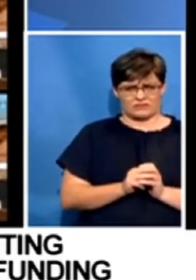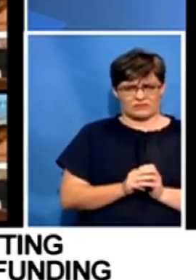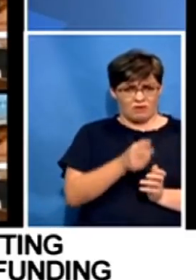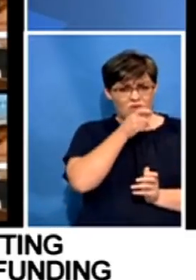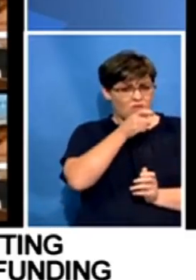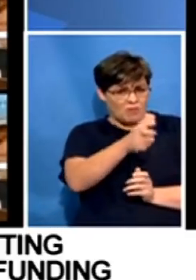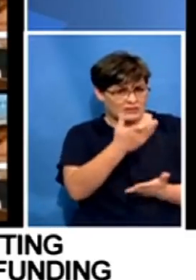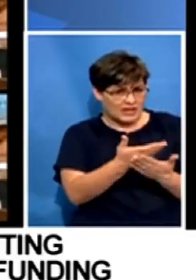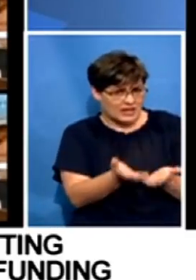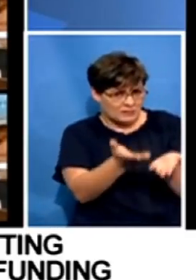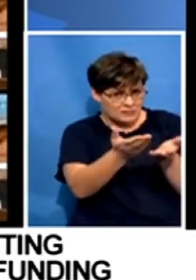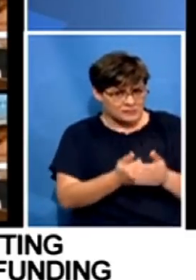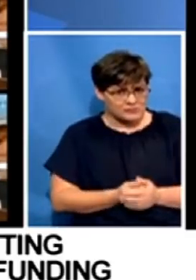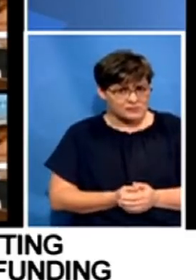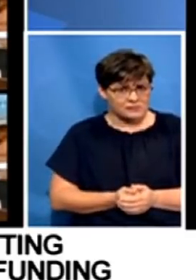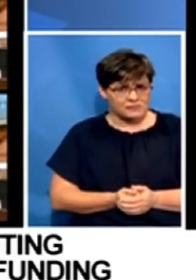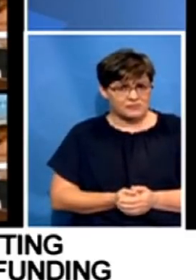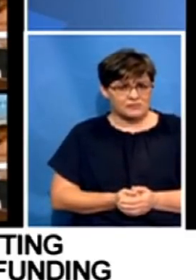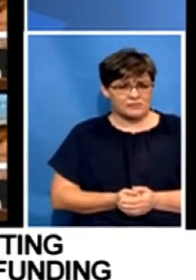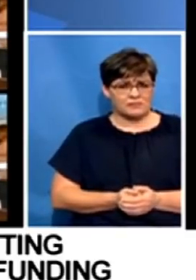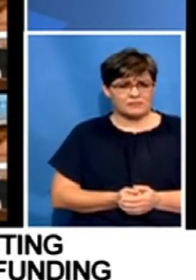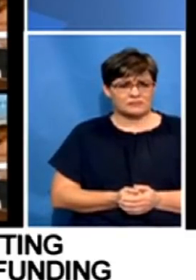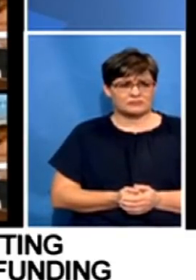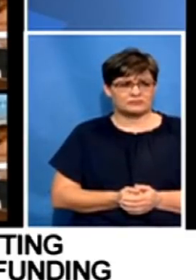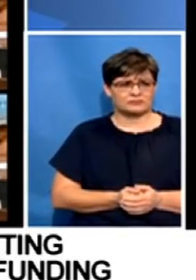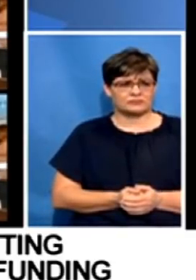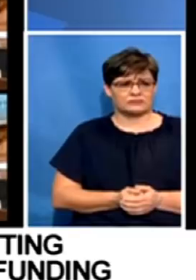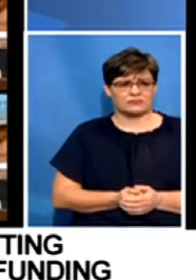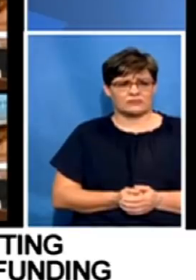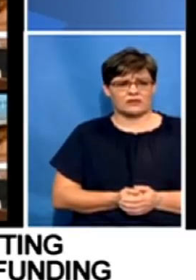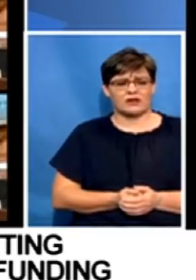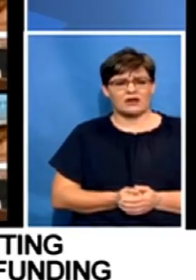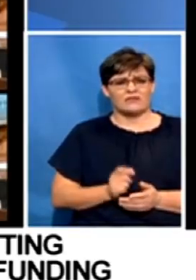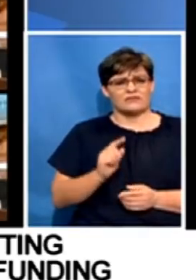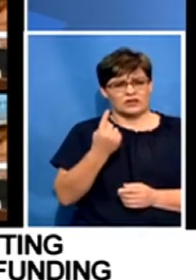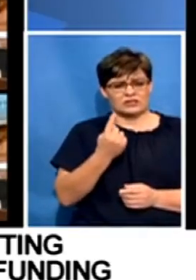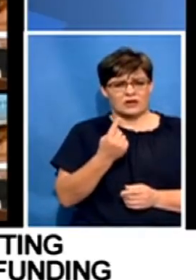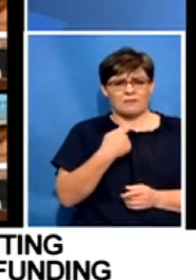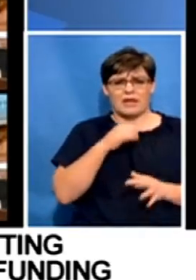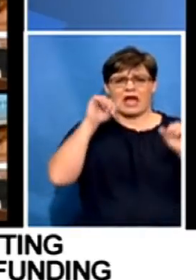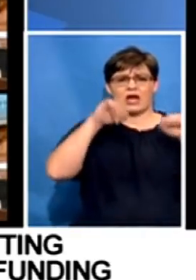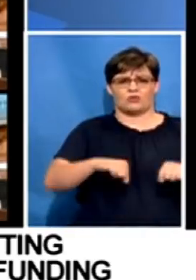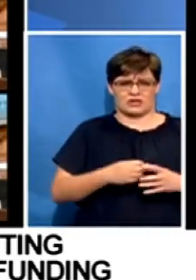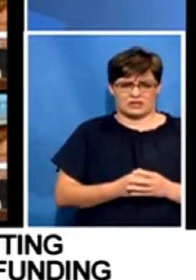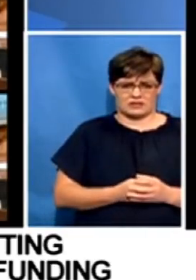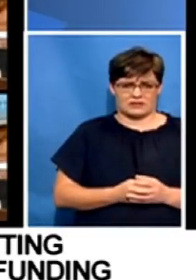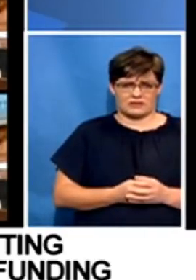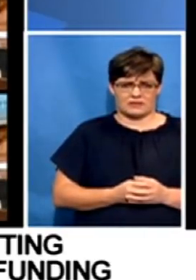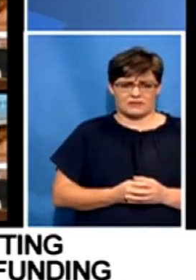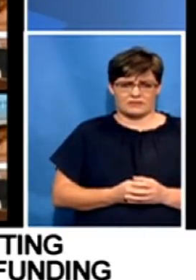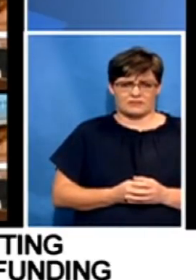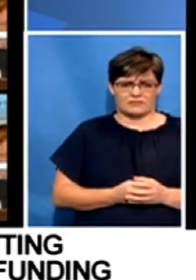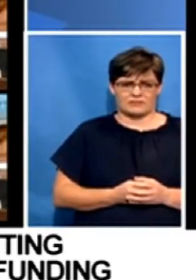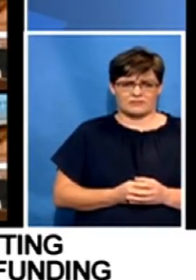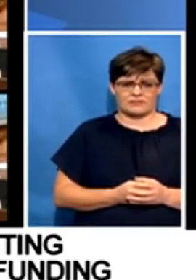First, Justice Madlanga, I agree with you, right, that the Constitution must